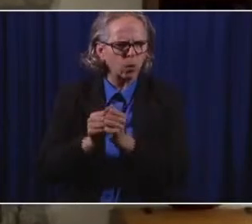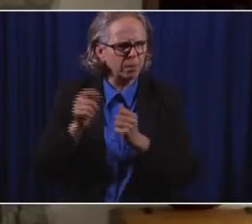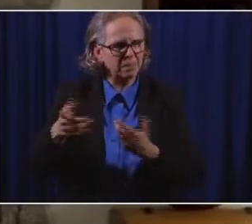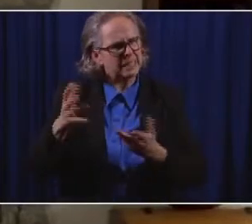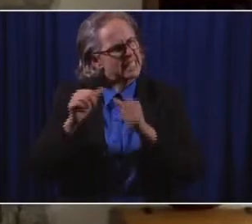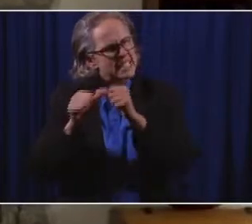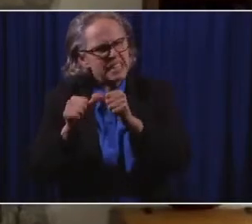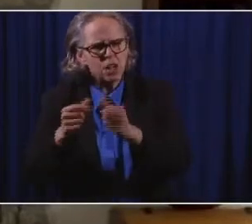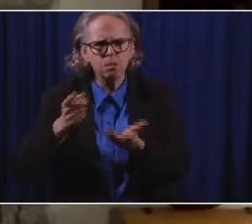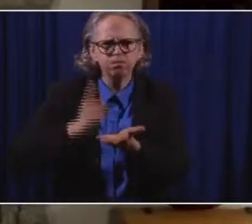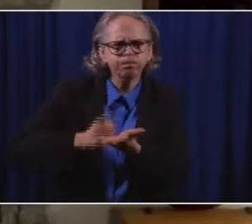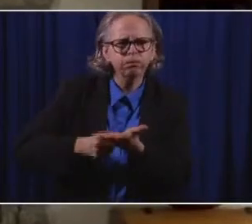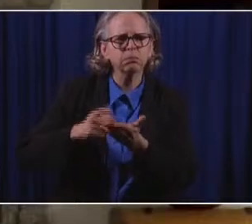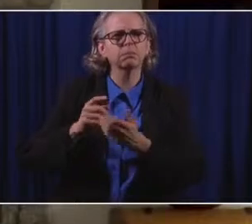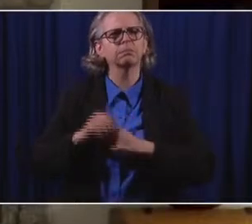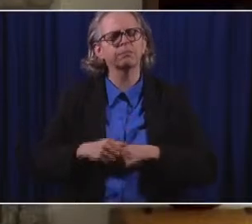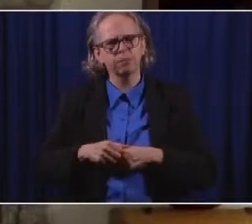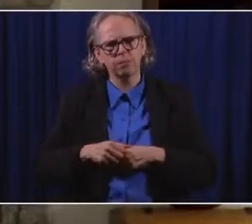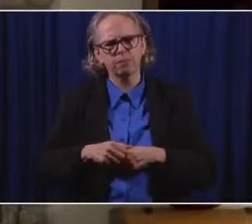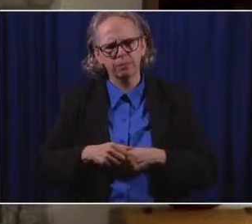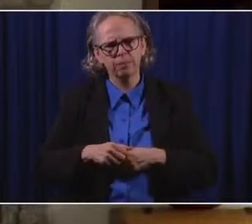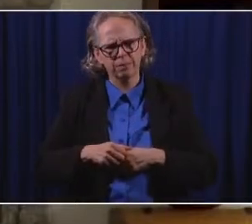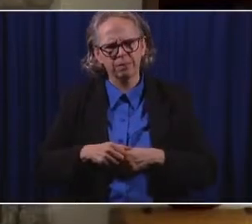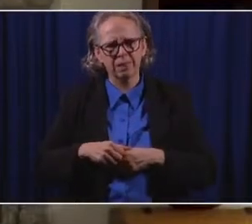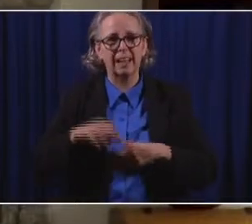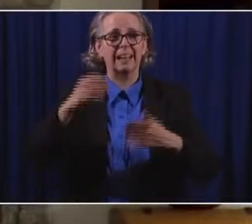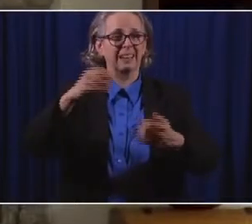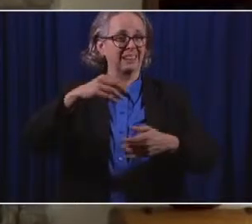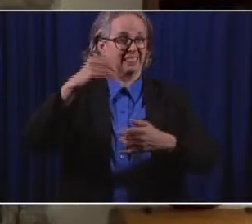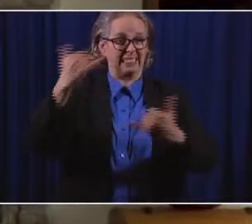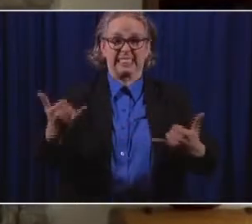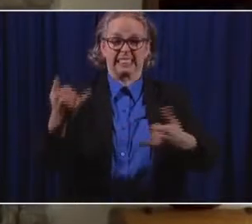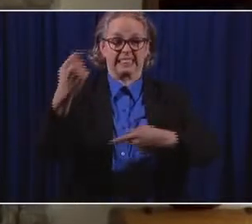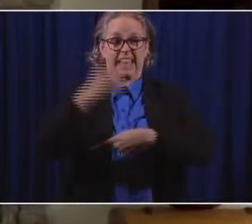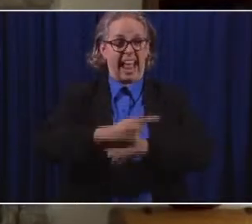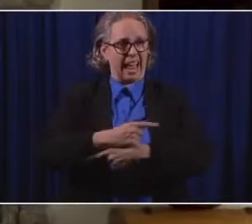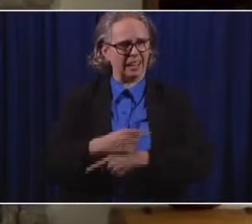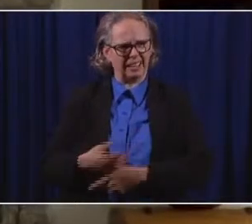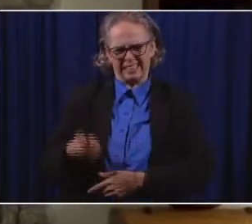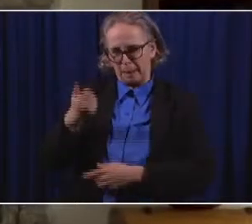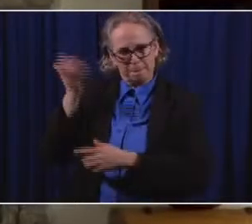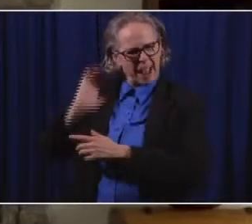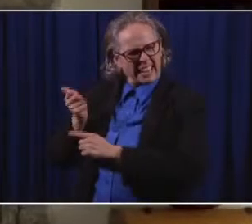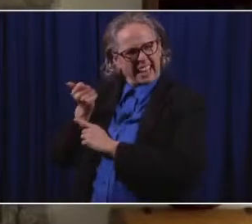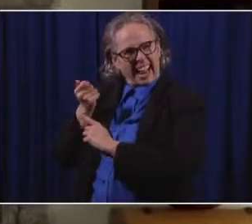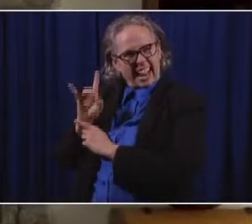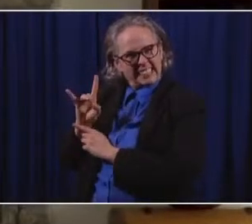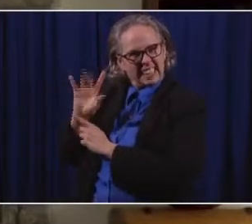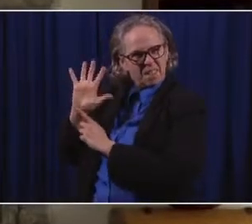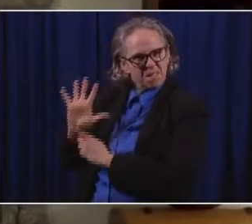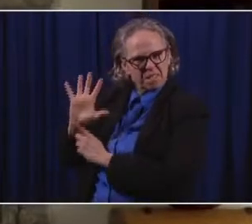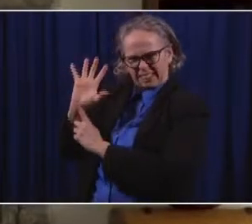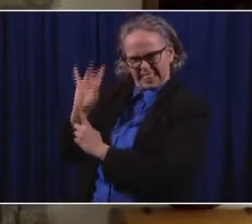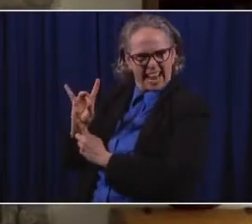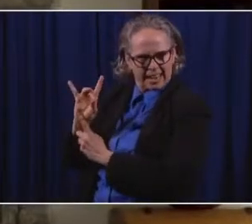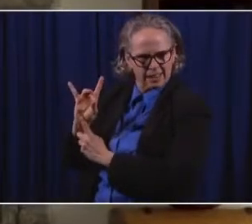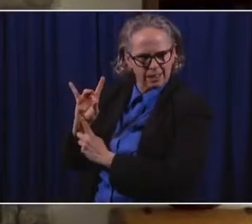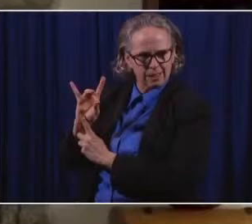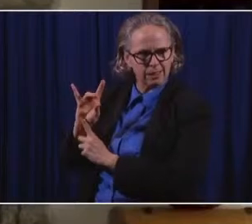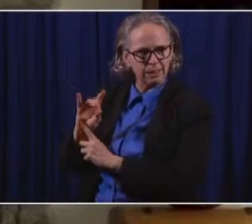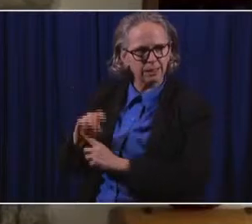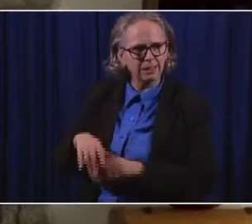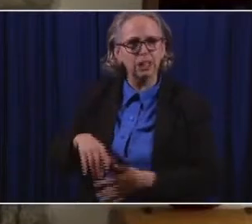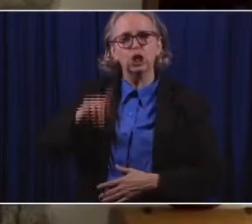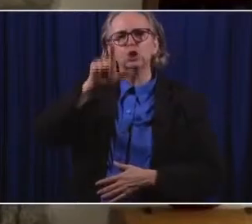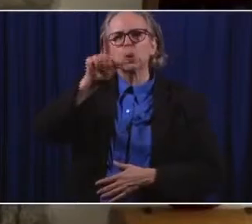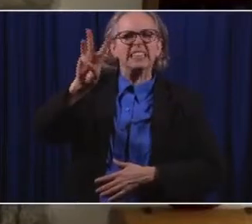Let me close by saying on this date in 1858, our 26th president, Theodore Roosevelt, was born. And let me